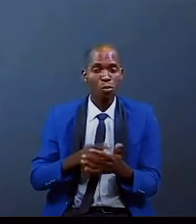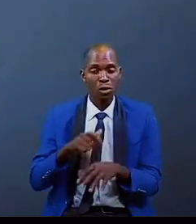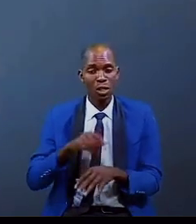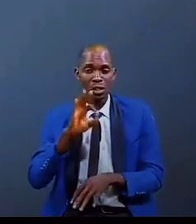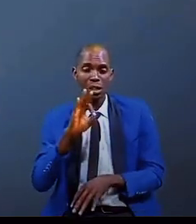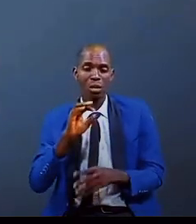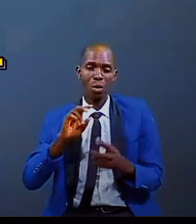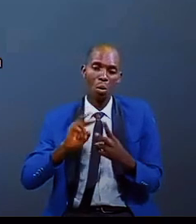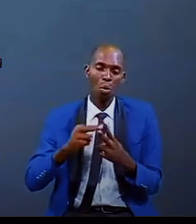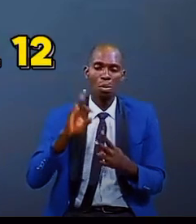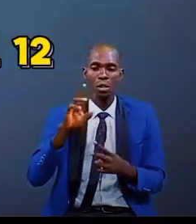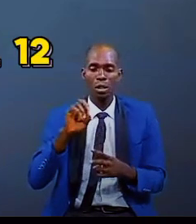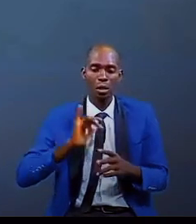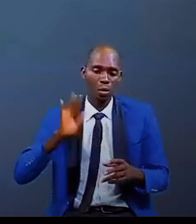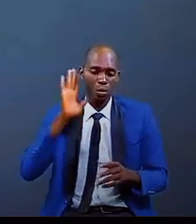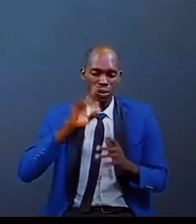studying. Until